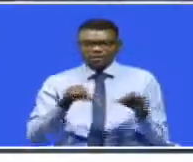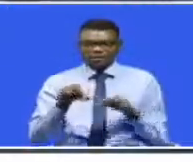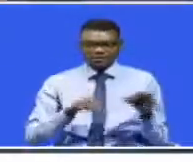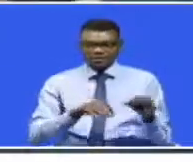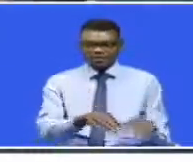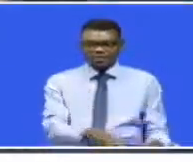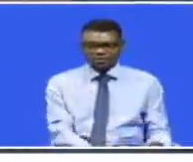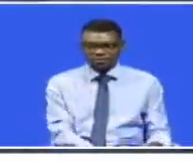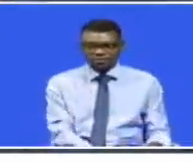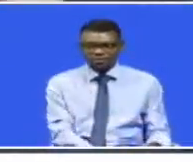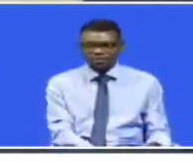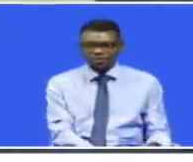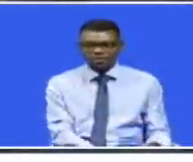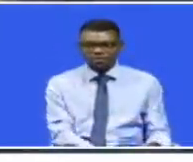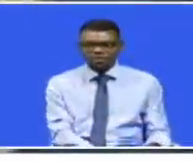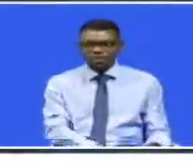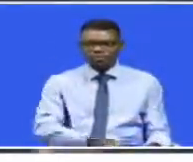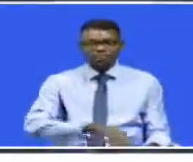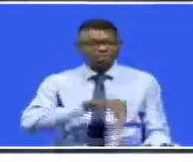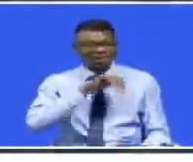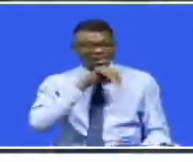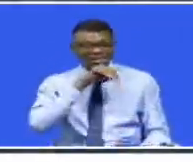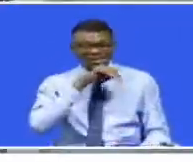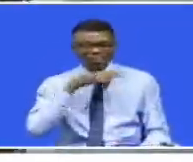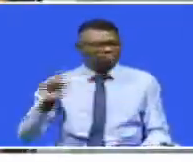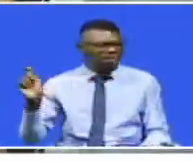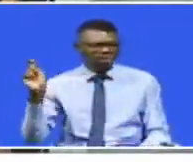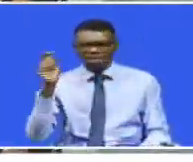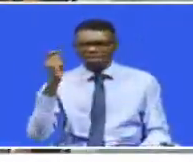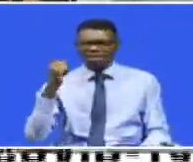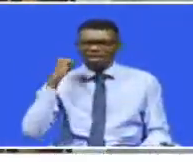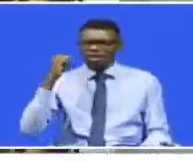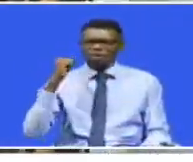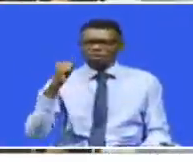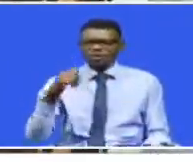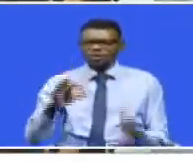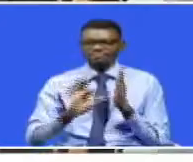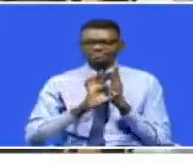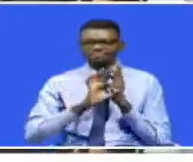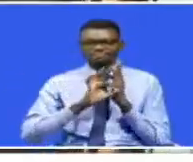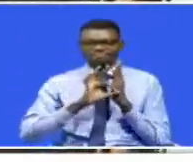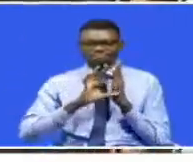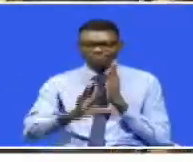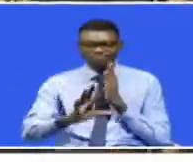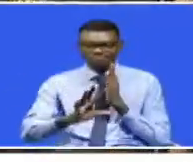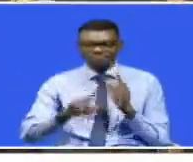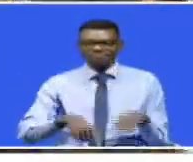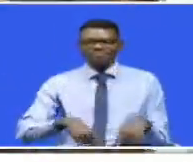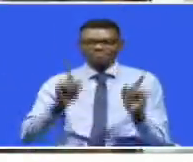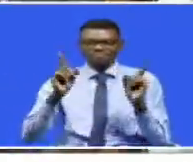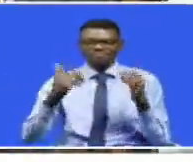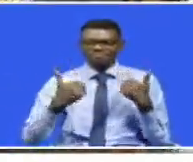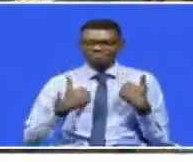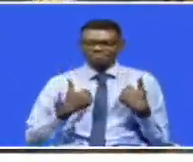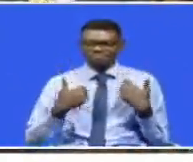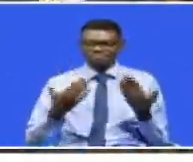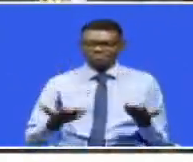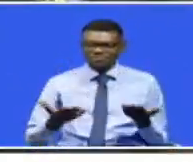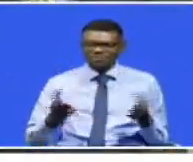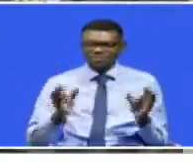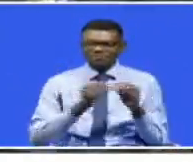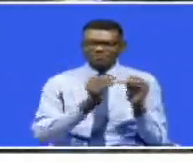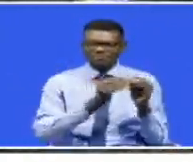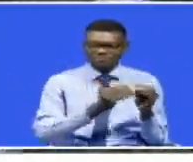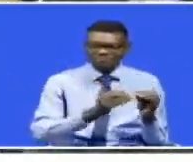The face of Kenyan politics, Raila Odinga's daily routine involves back-to-back engagements, if not in closed-door